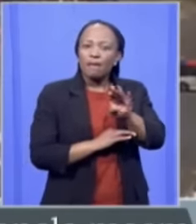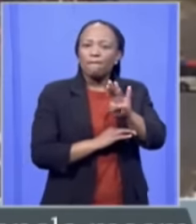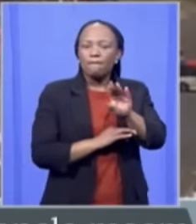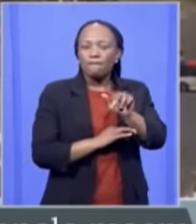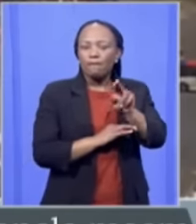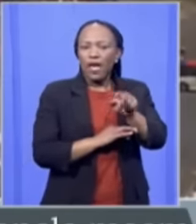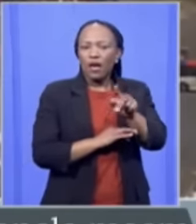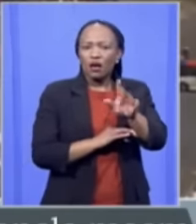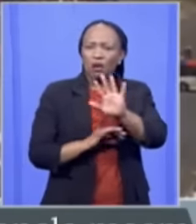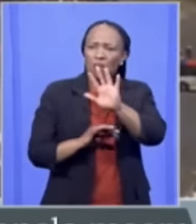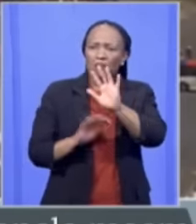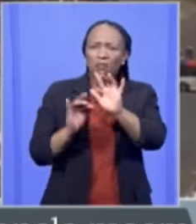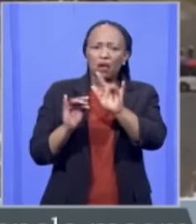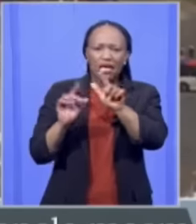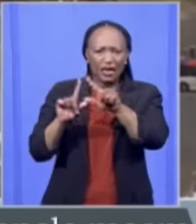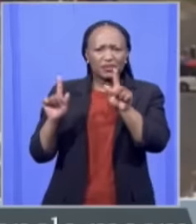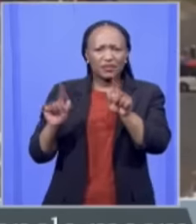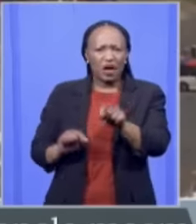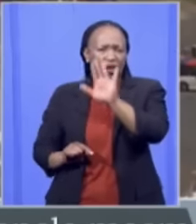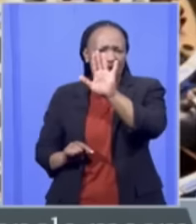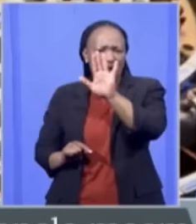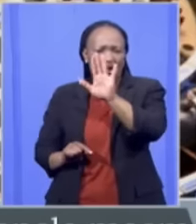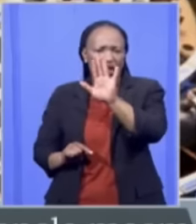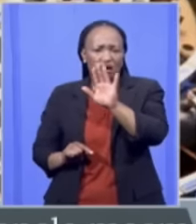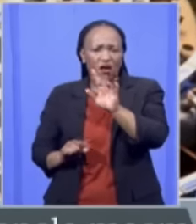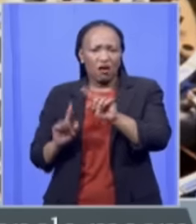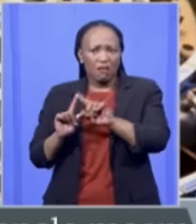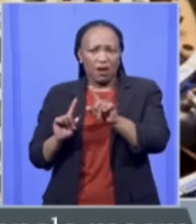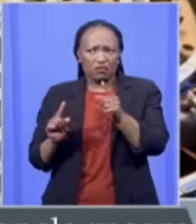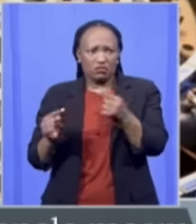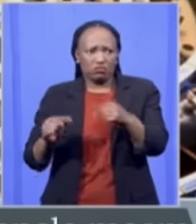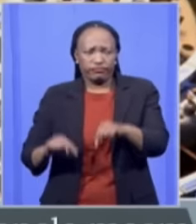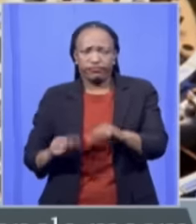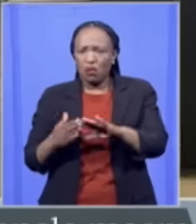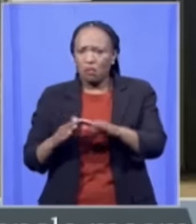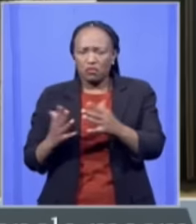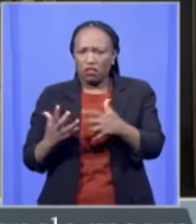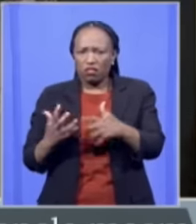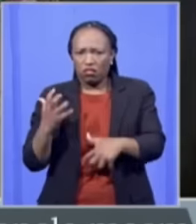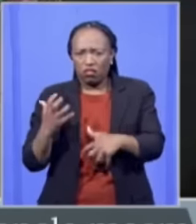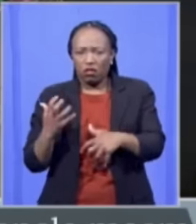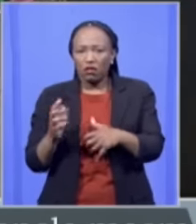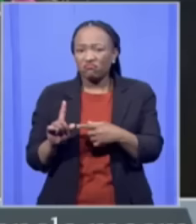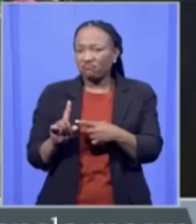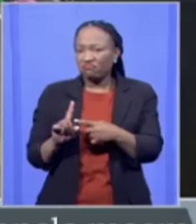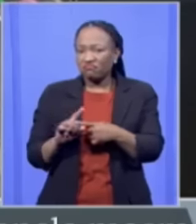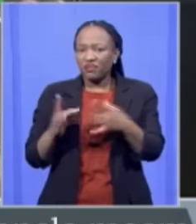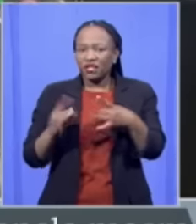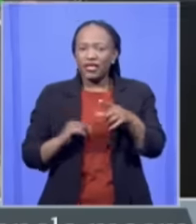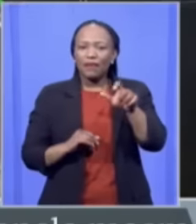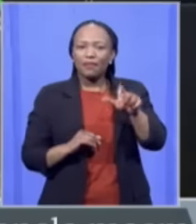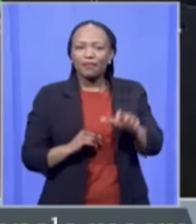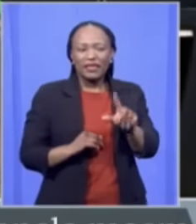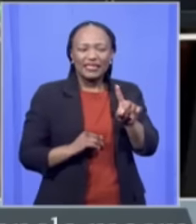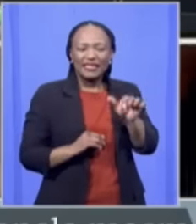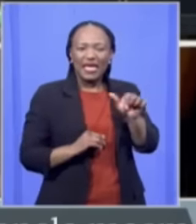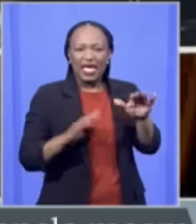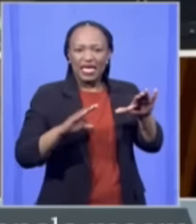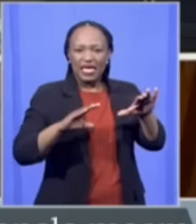of Johannesburg. So that means there will be some arrangements to get her to be eligible. Helen Zille currently is the chairperson of the DA Federal